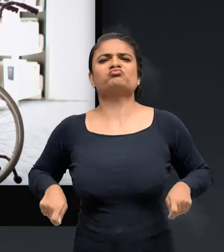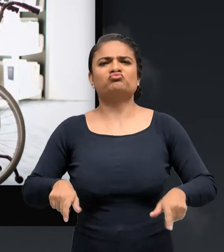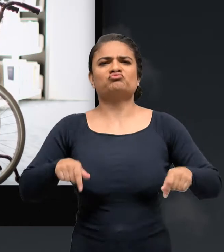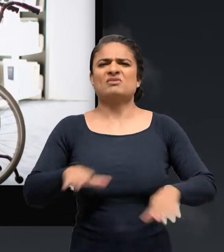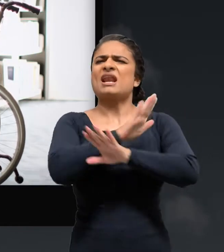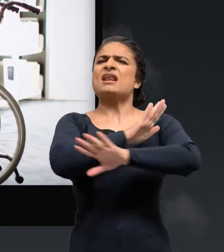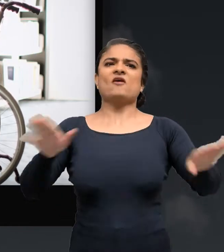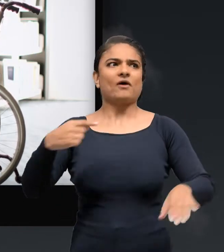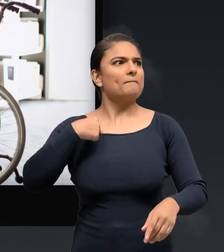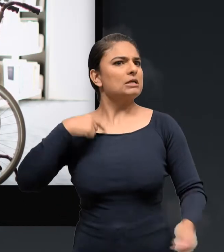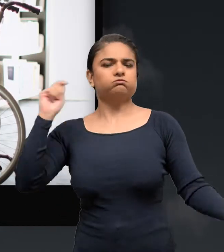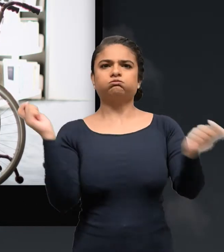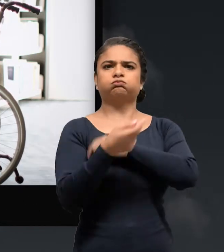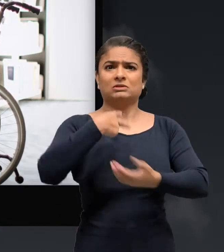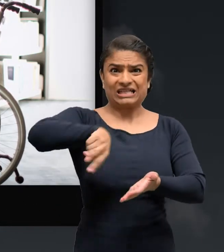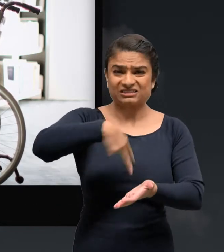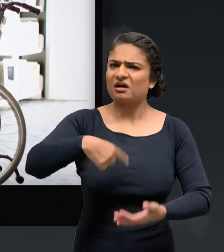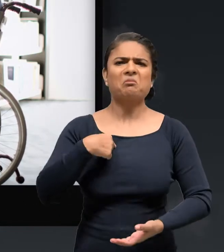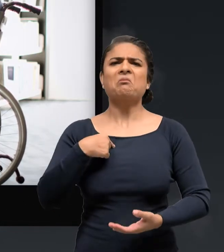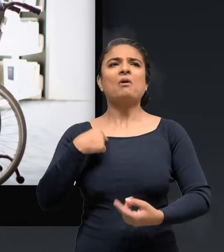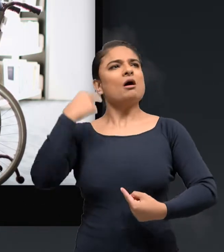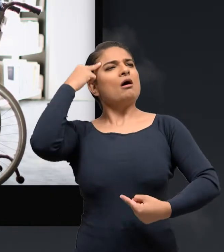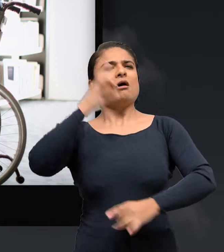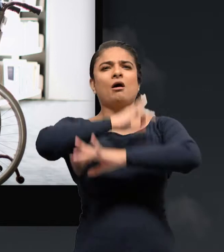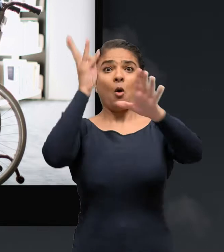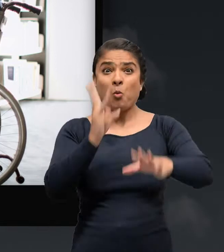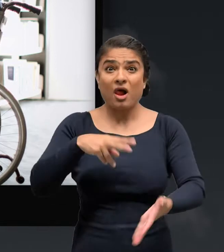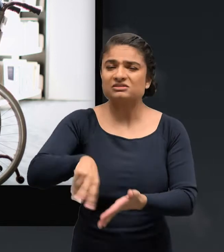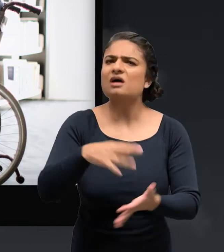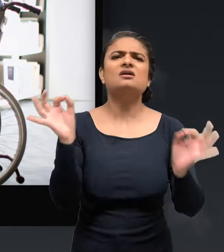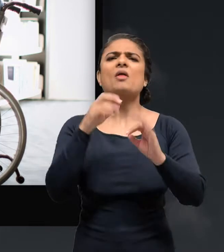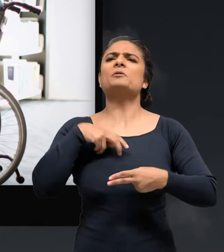to be a dancer nor to position myself in front of an audience's gaze.